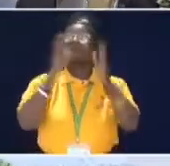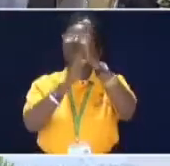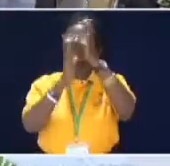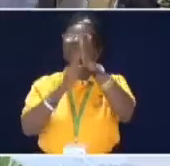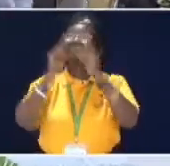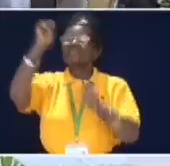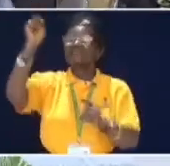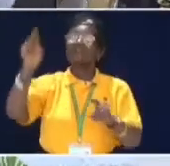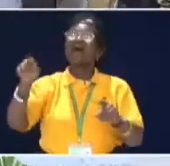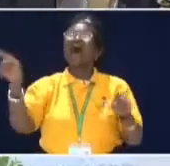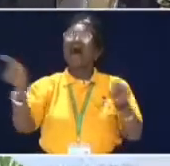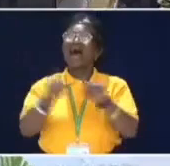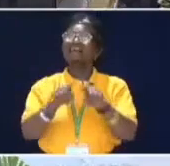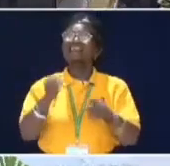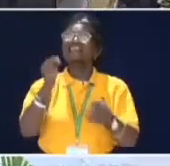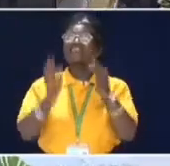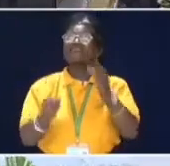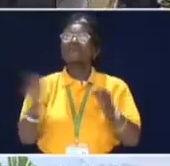it.